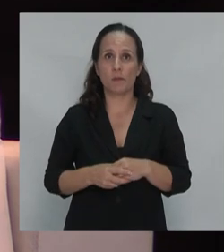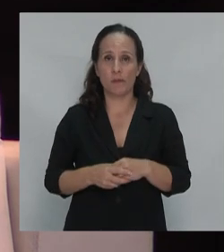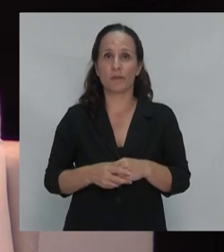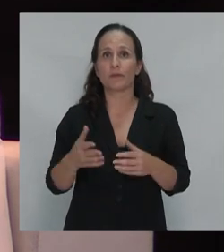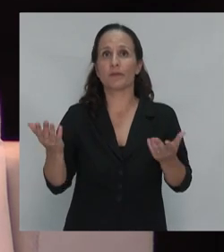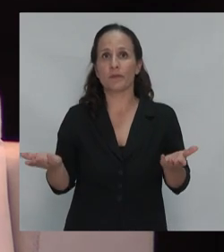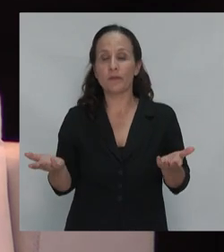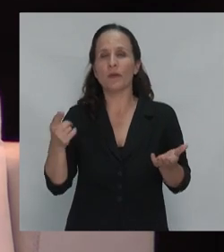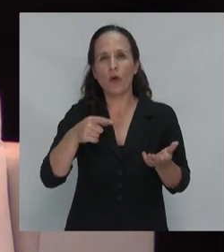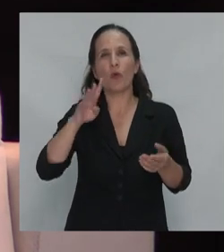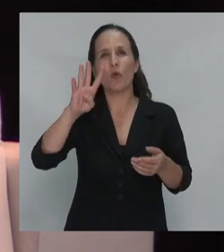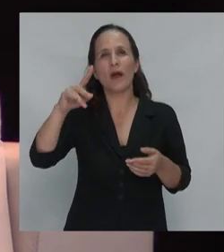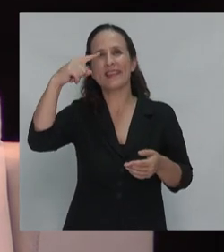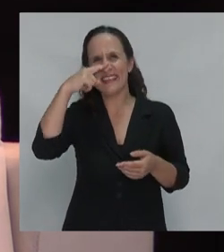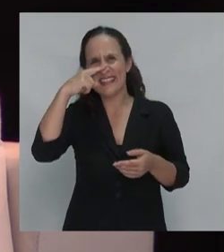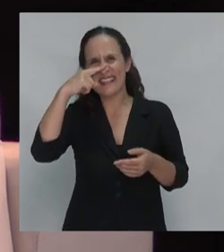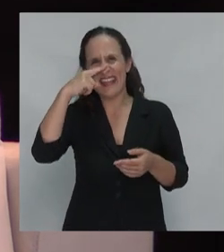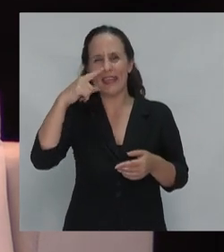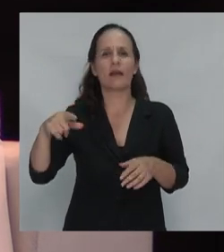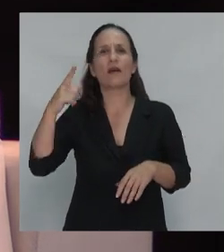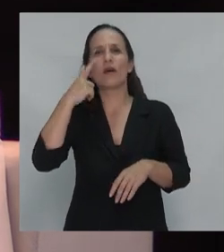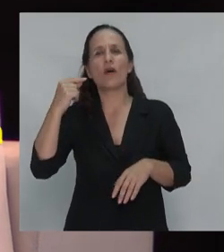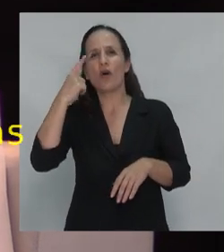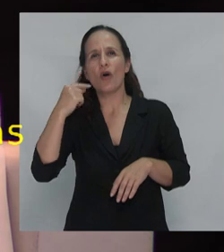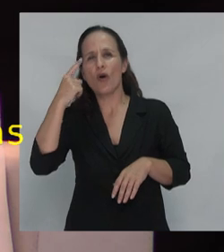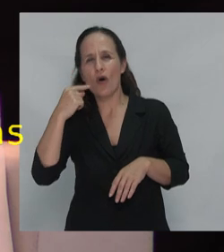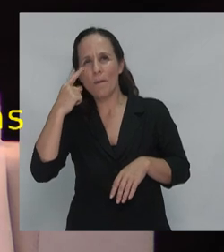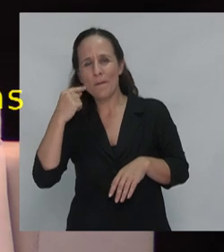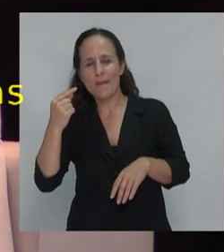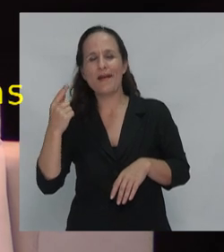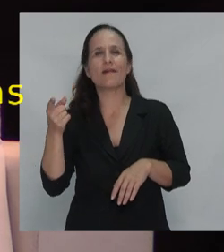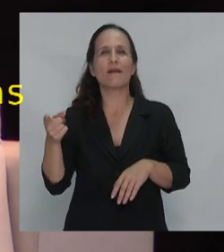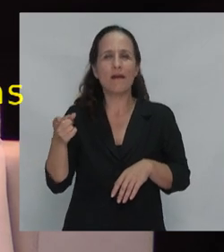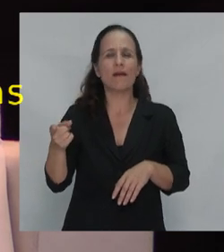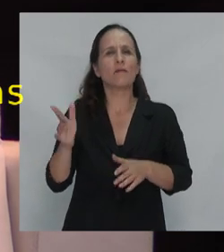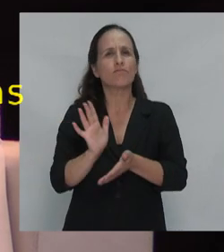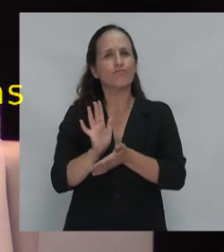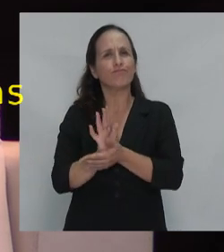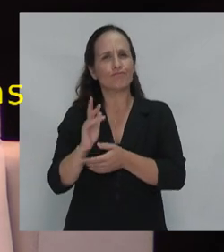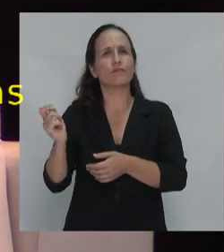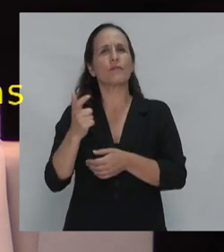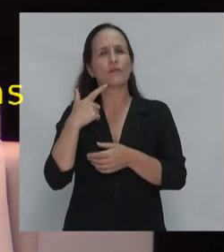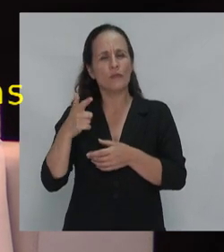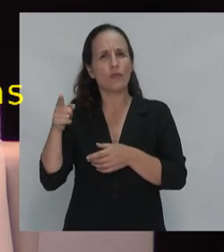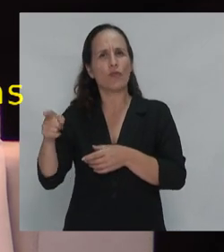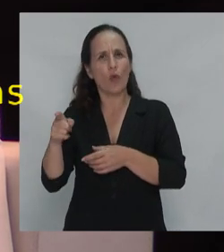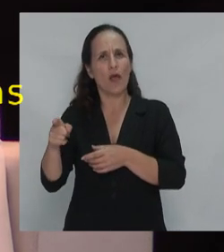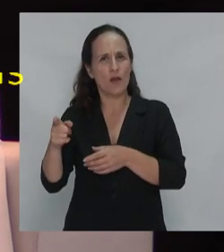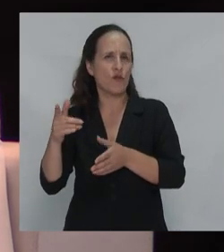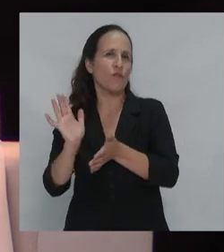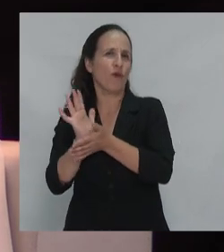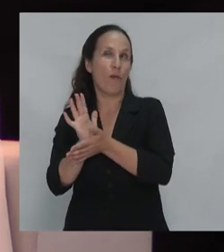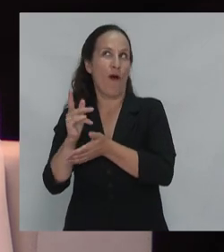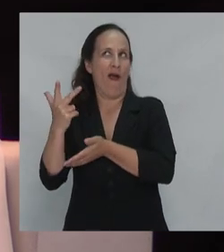men, own as much wealth as half of